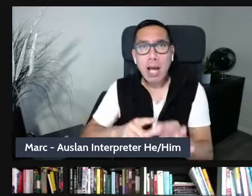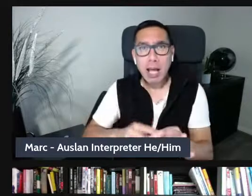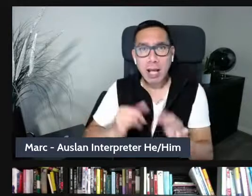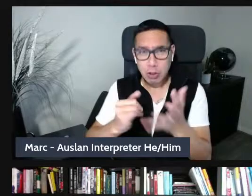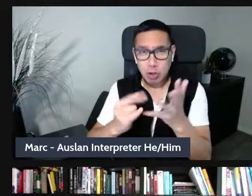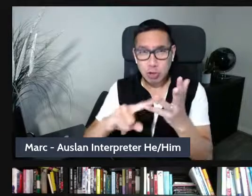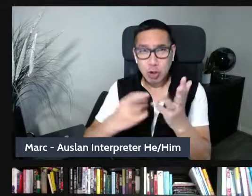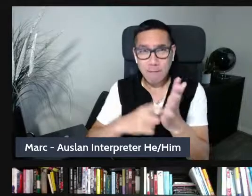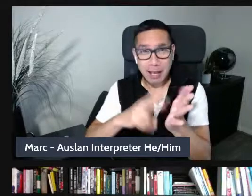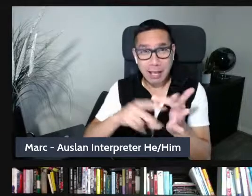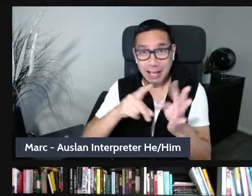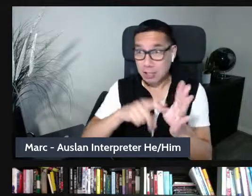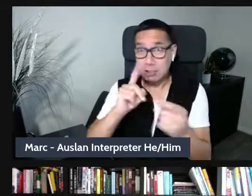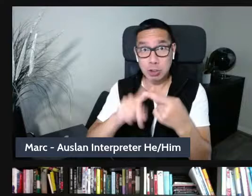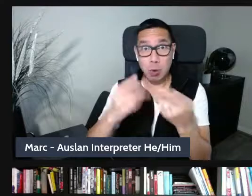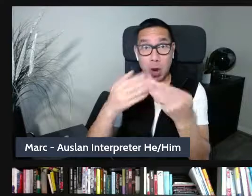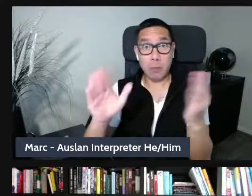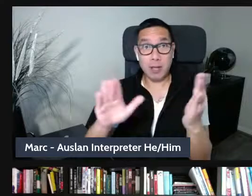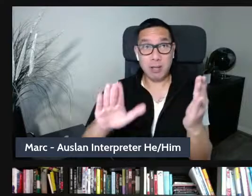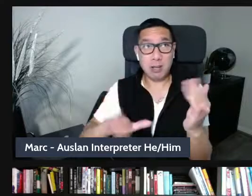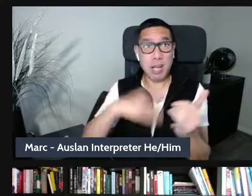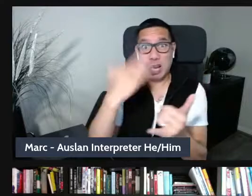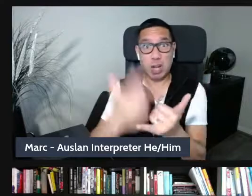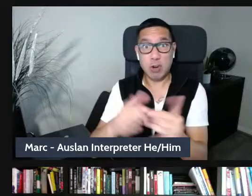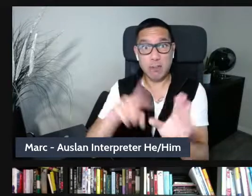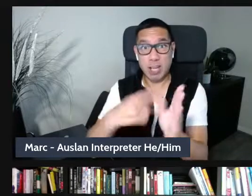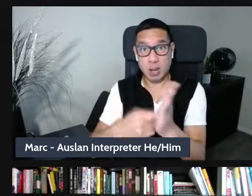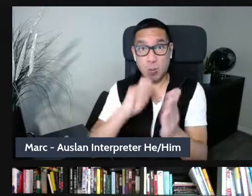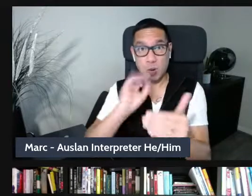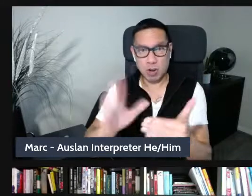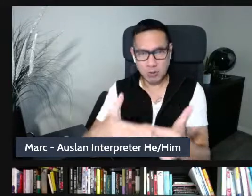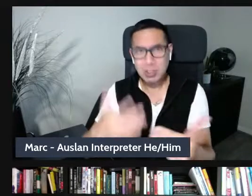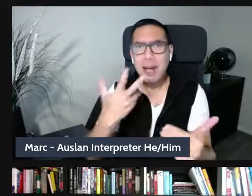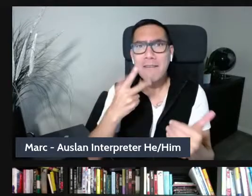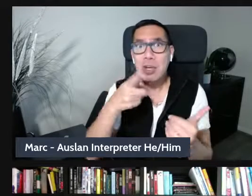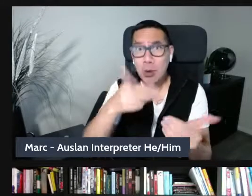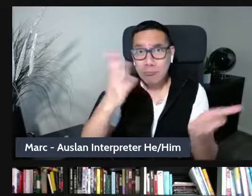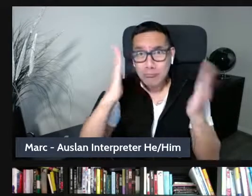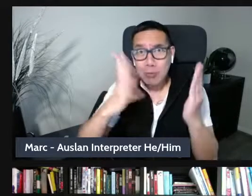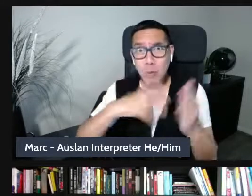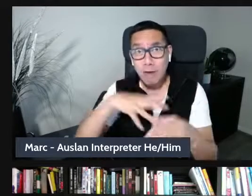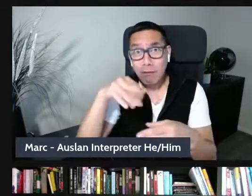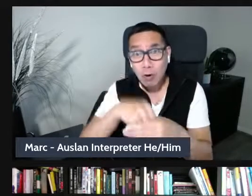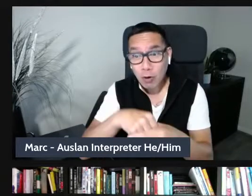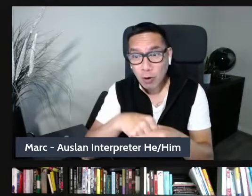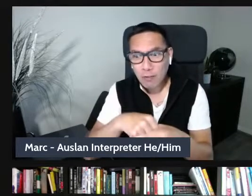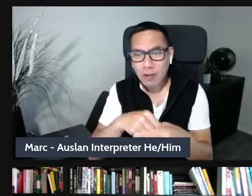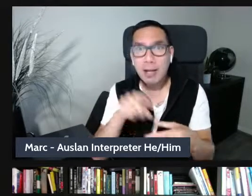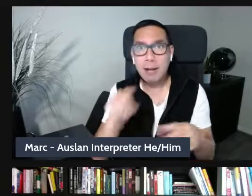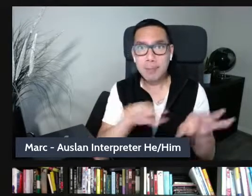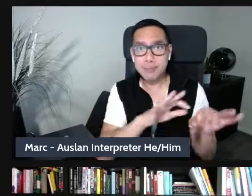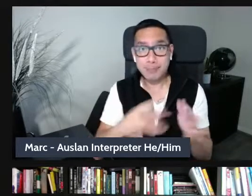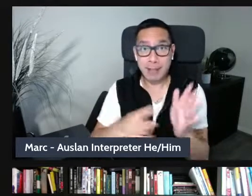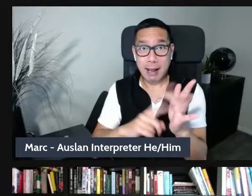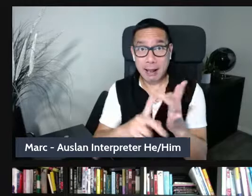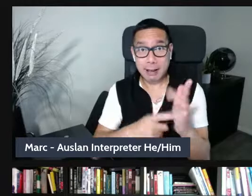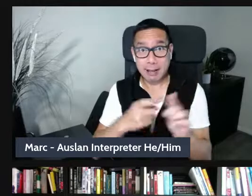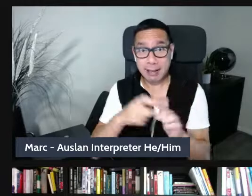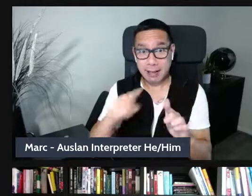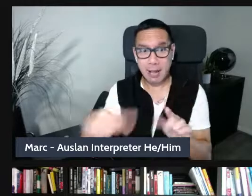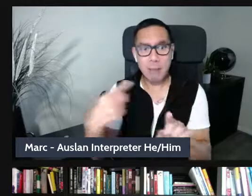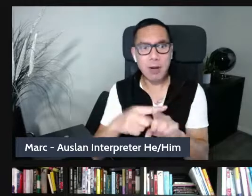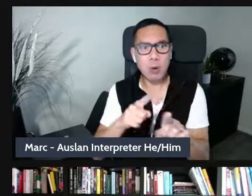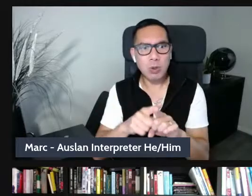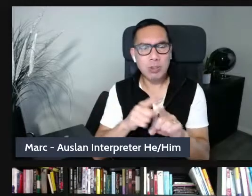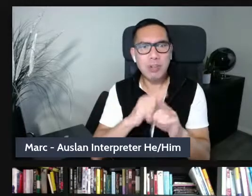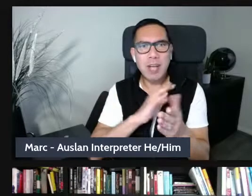had a stroke and it sounds like something you'd like to be involved with, here's the link, but it's also just up on the